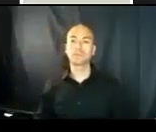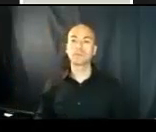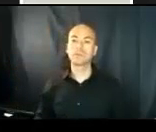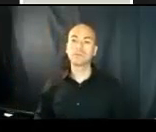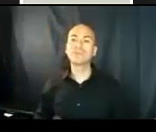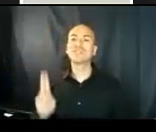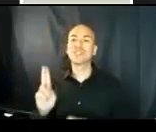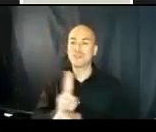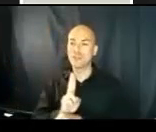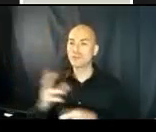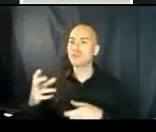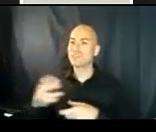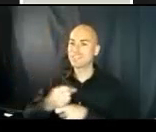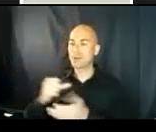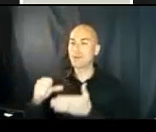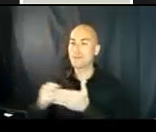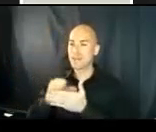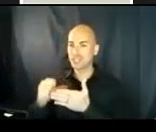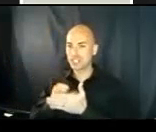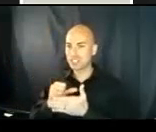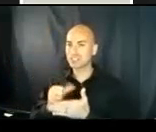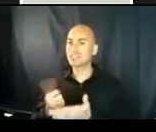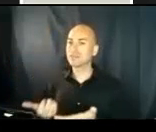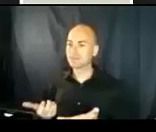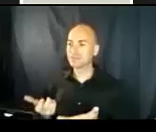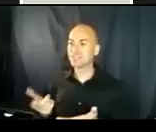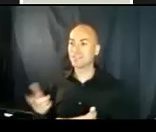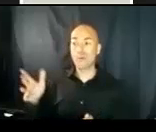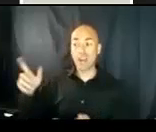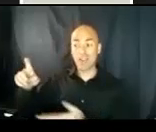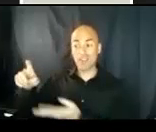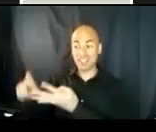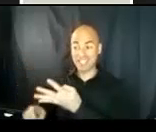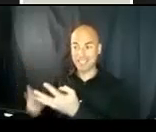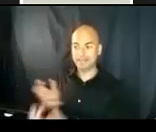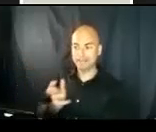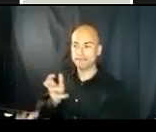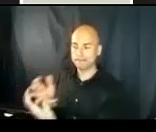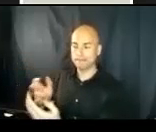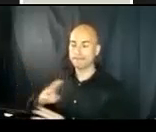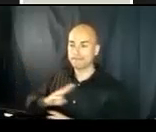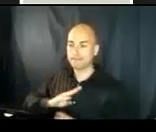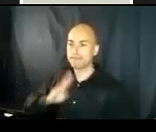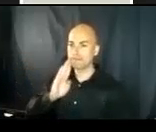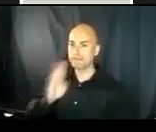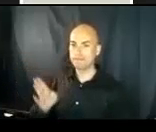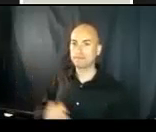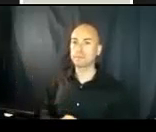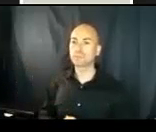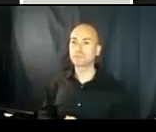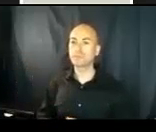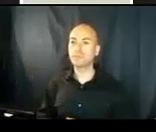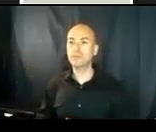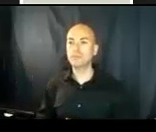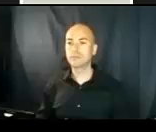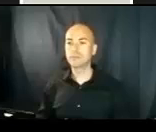summary pages, again, to meet the needs of your subject, the needs of your courses, the needs of your learners, but there's